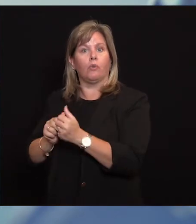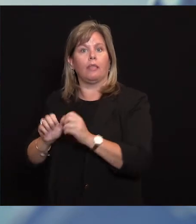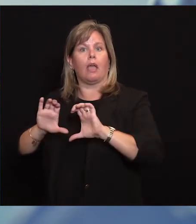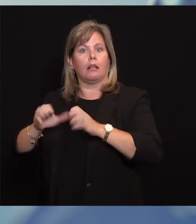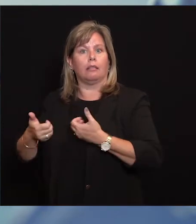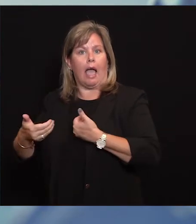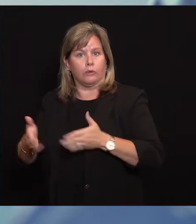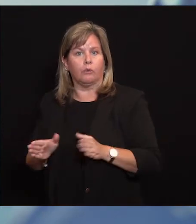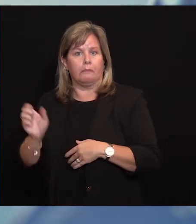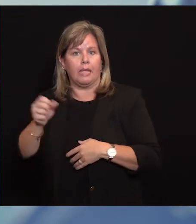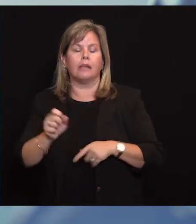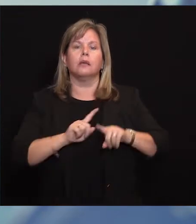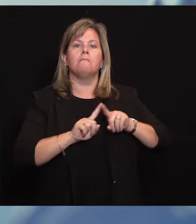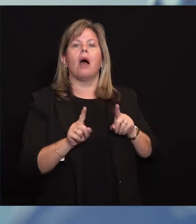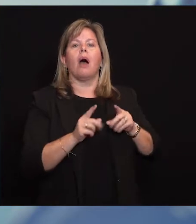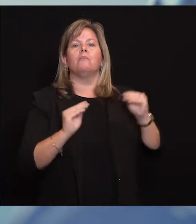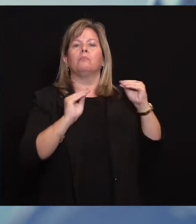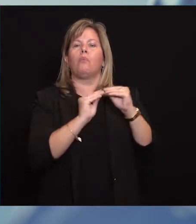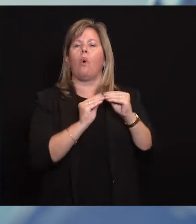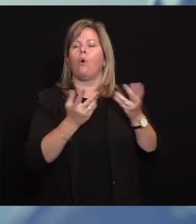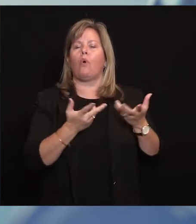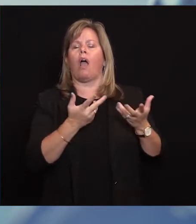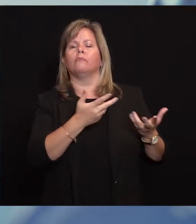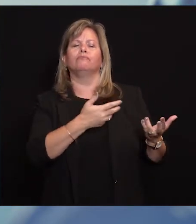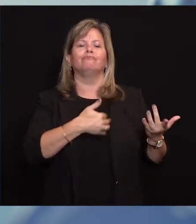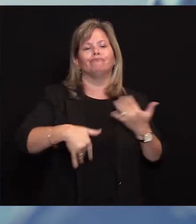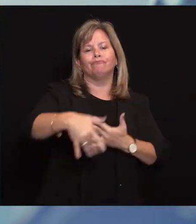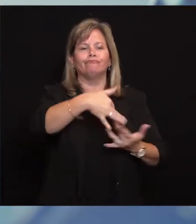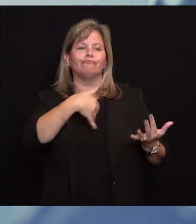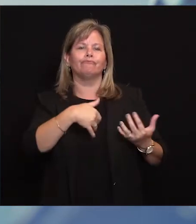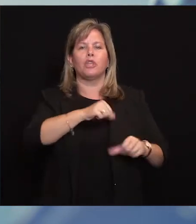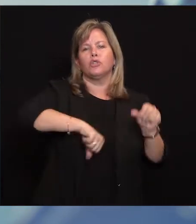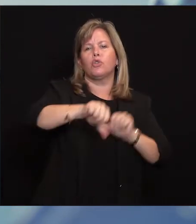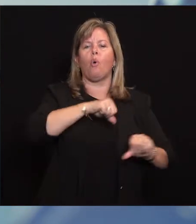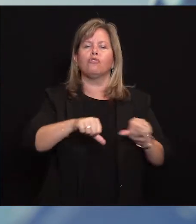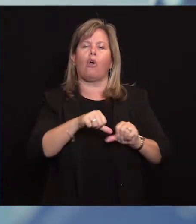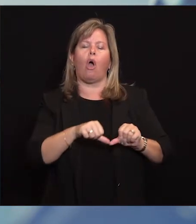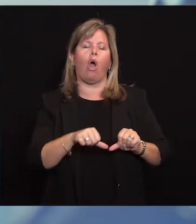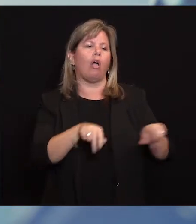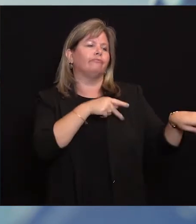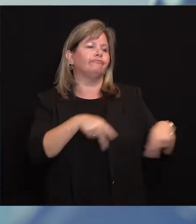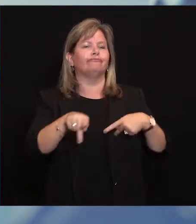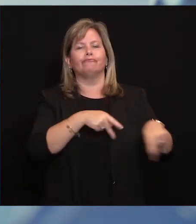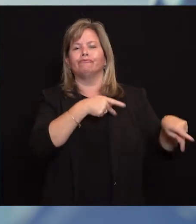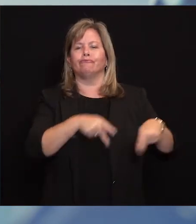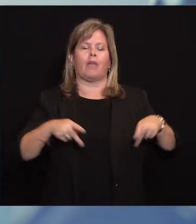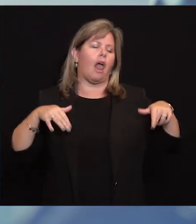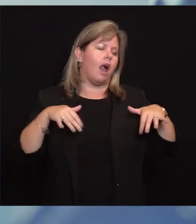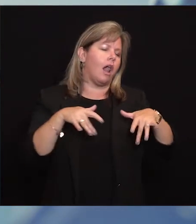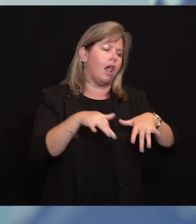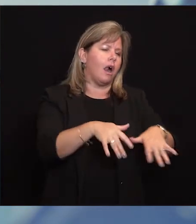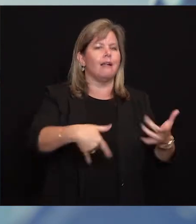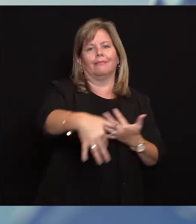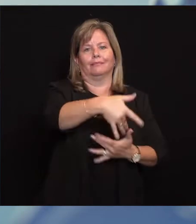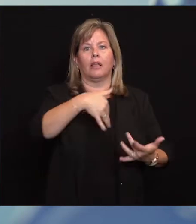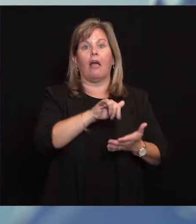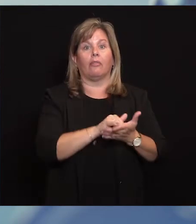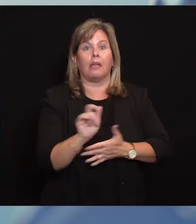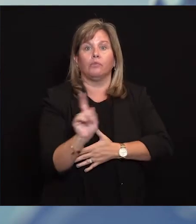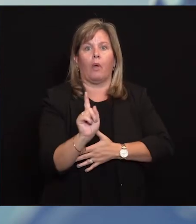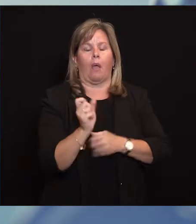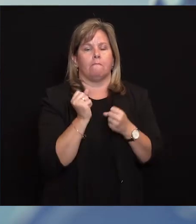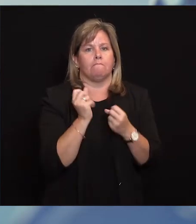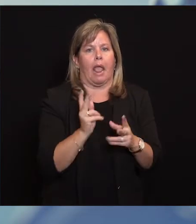social gatherings are the risk point, is the point of exposure where so many of these cases are